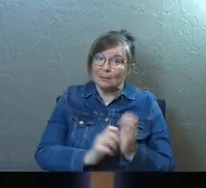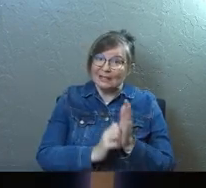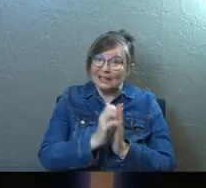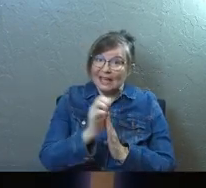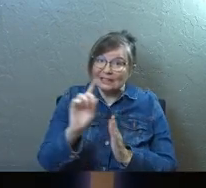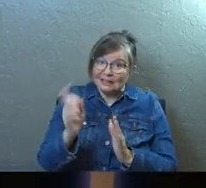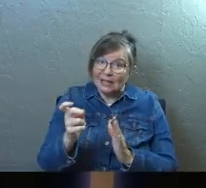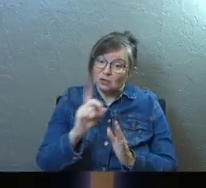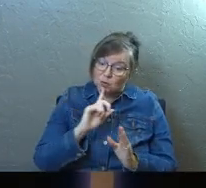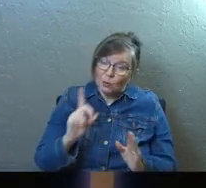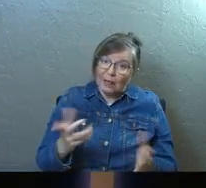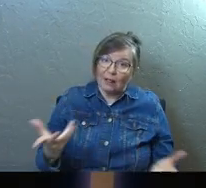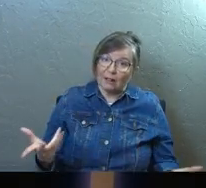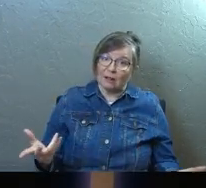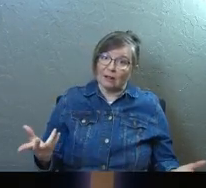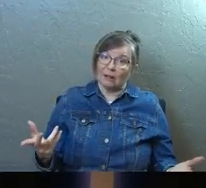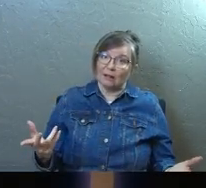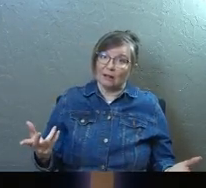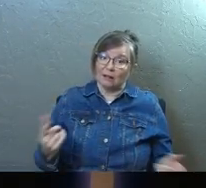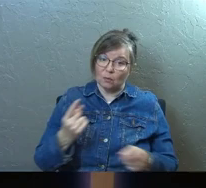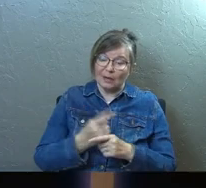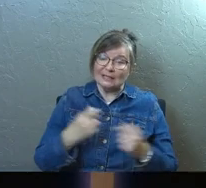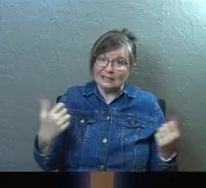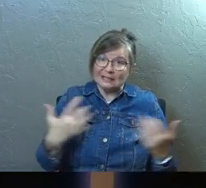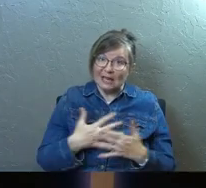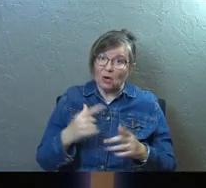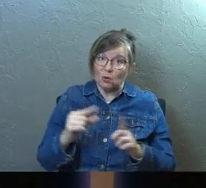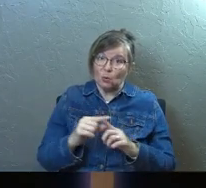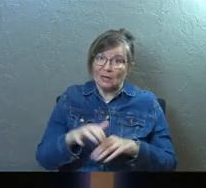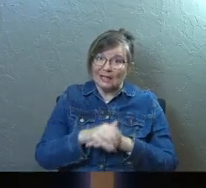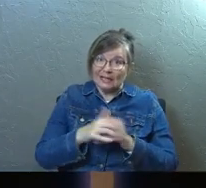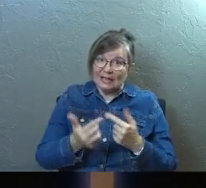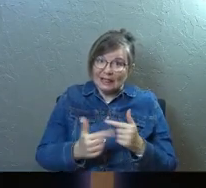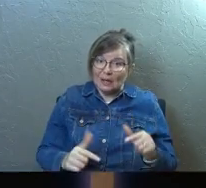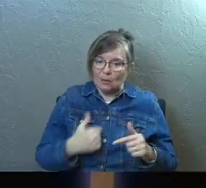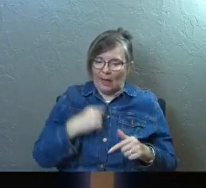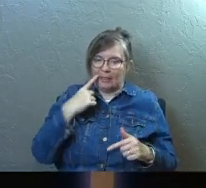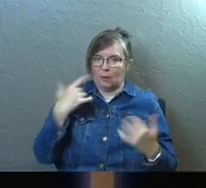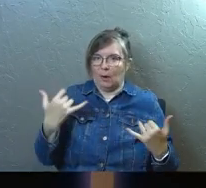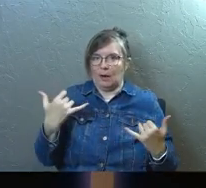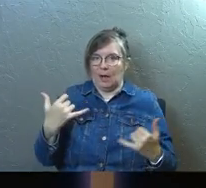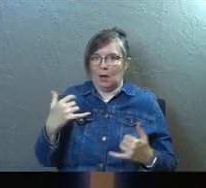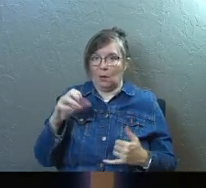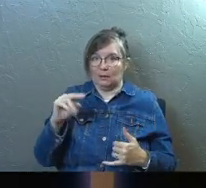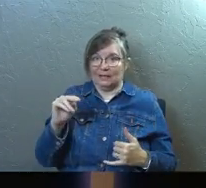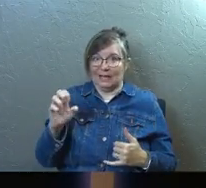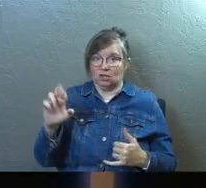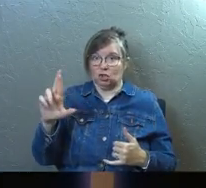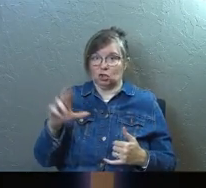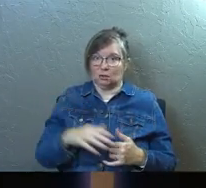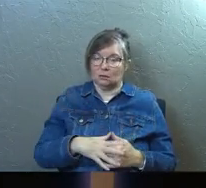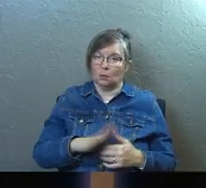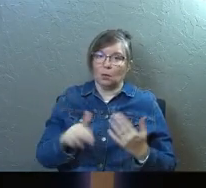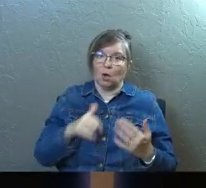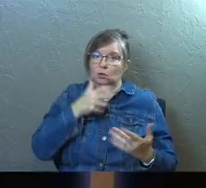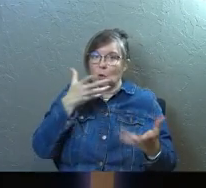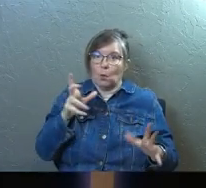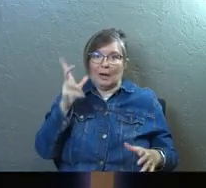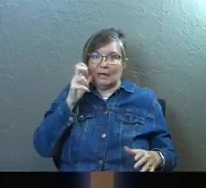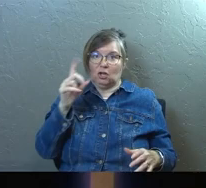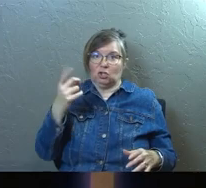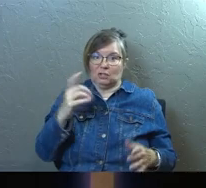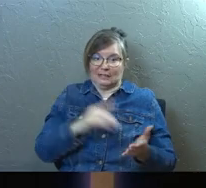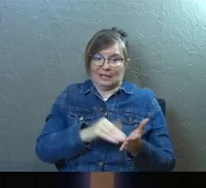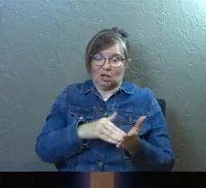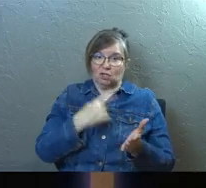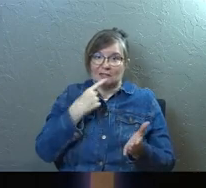cancer diagnosis is real, right? It's the scariest word in the English language, I think, right now. It's what we all don't want to hear a